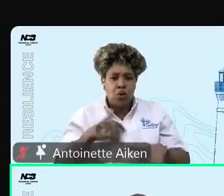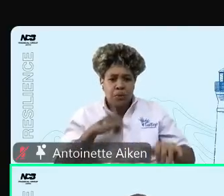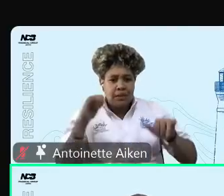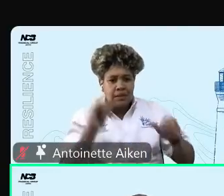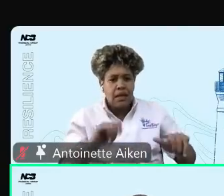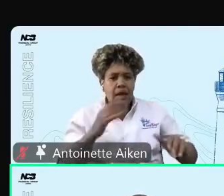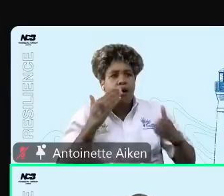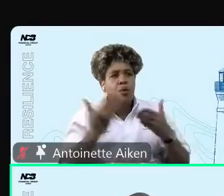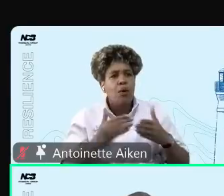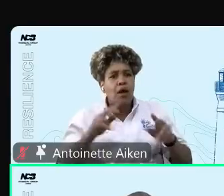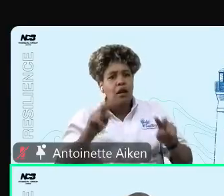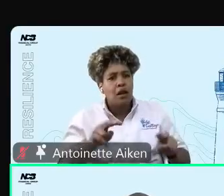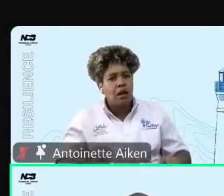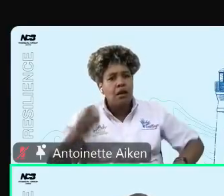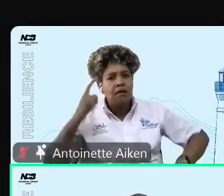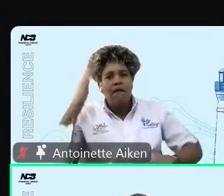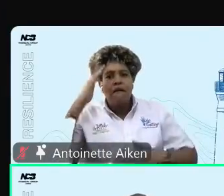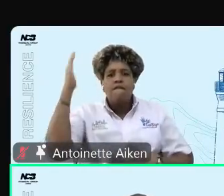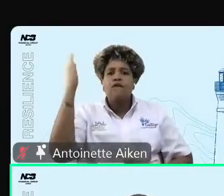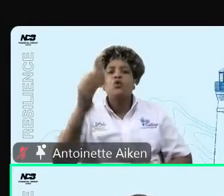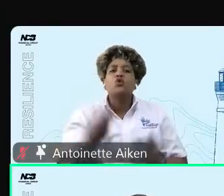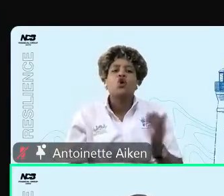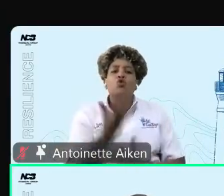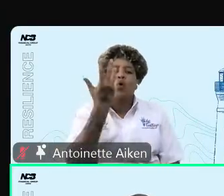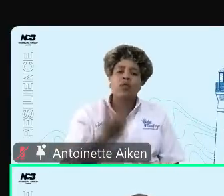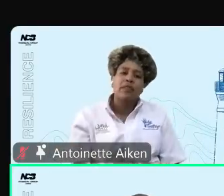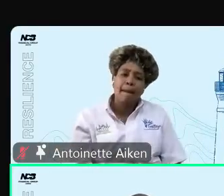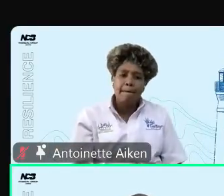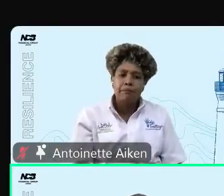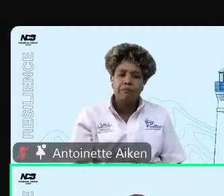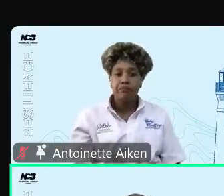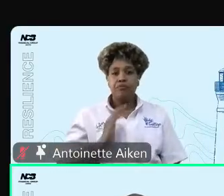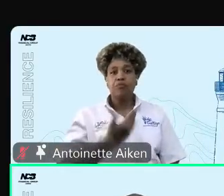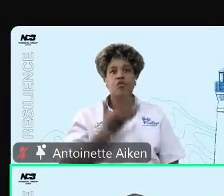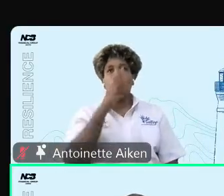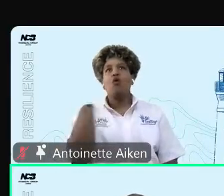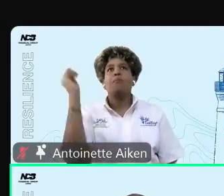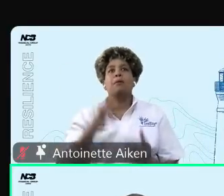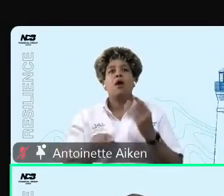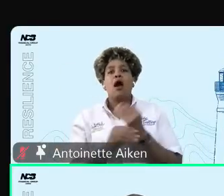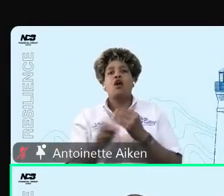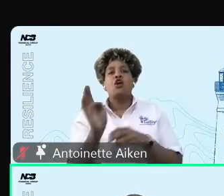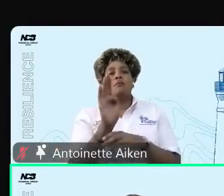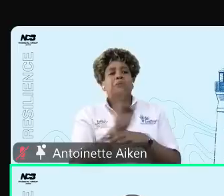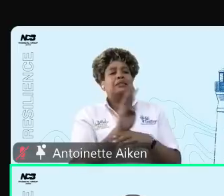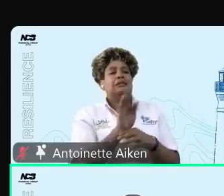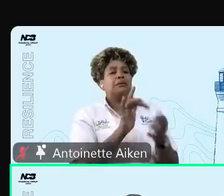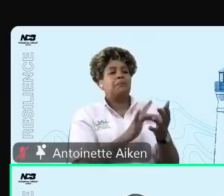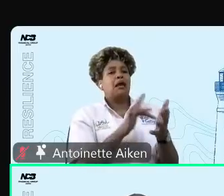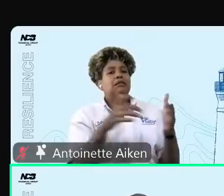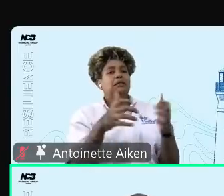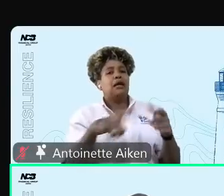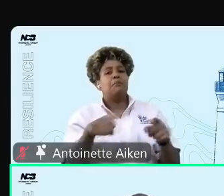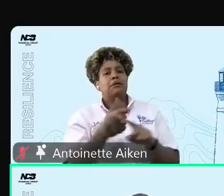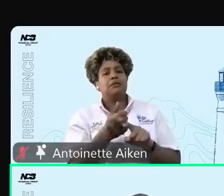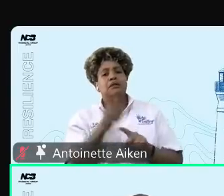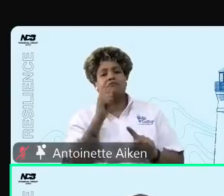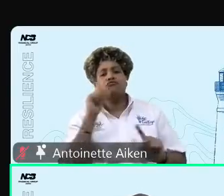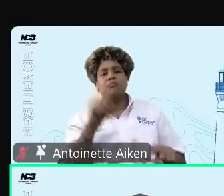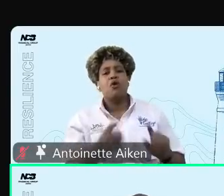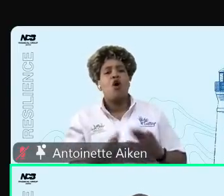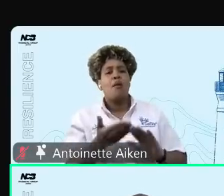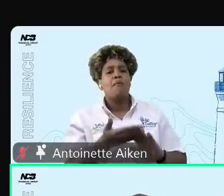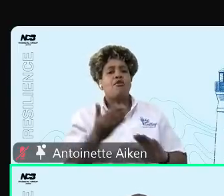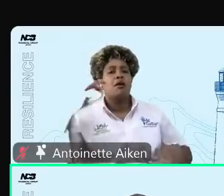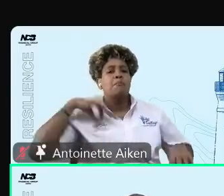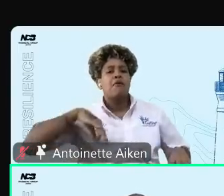well positioned for future growth. Our corporate and commercial banking segment reported operating profits